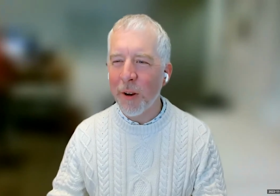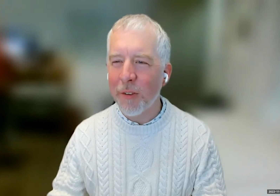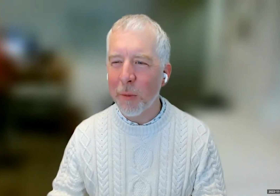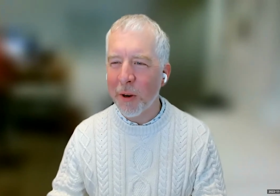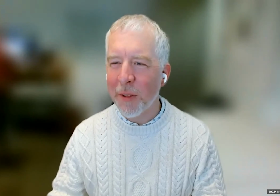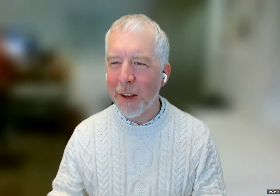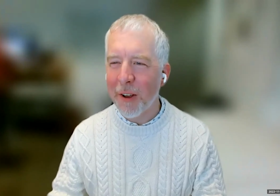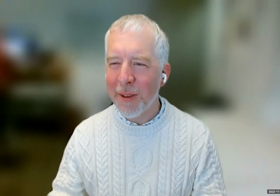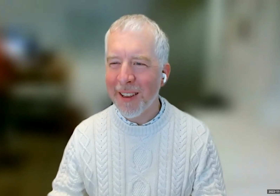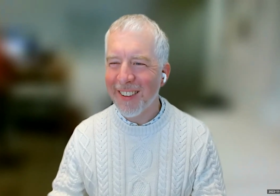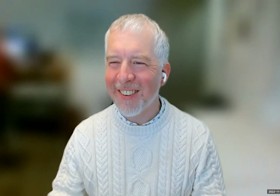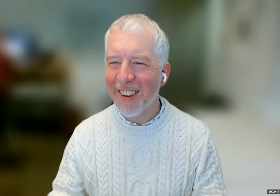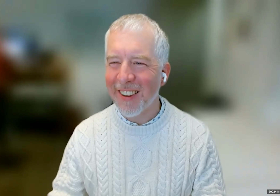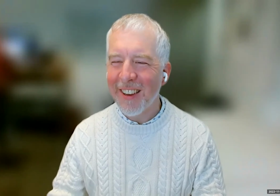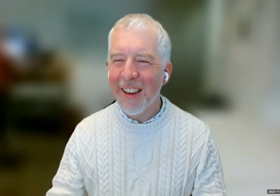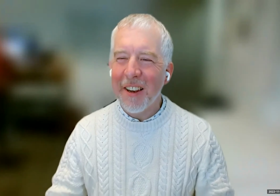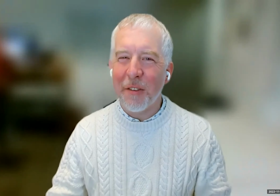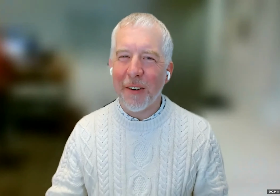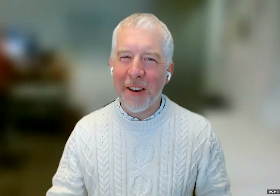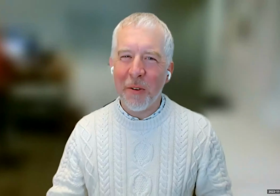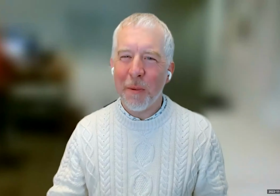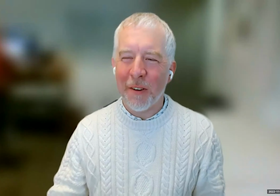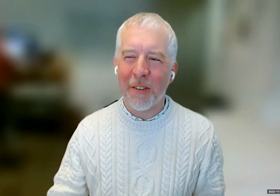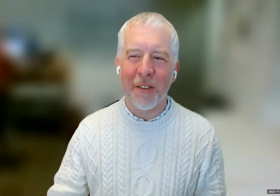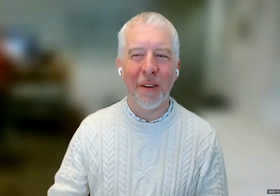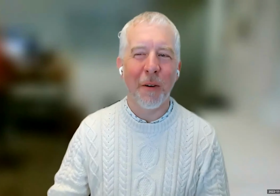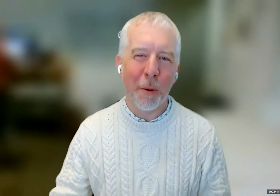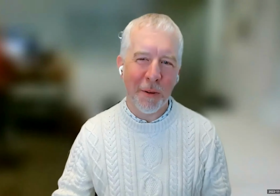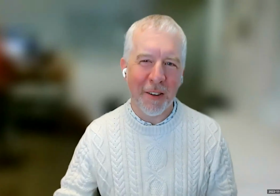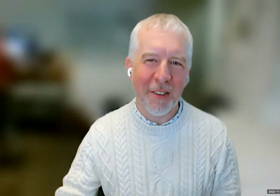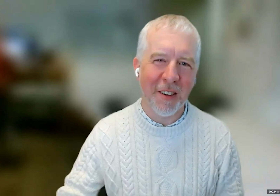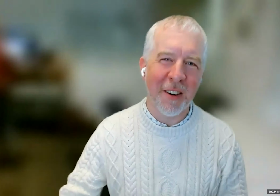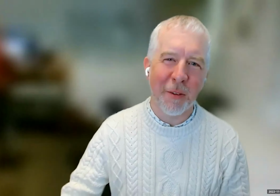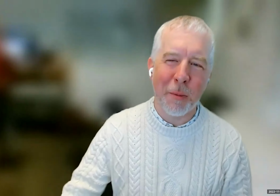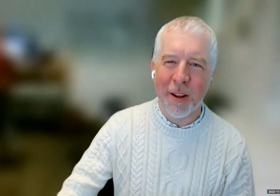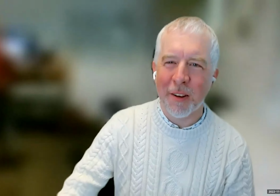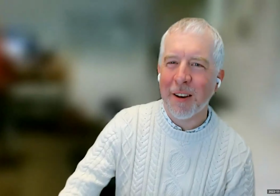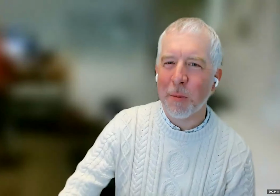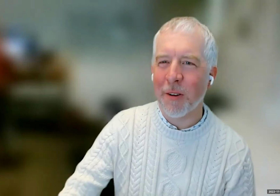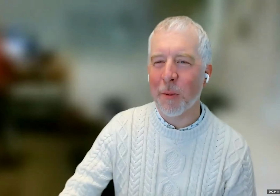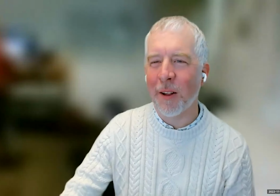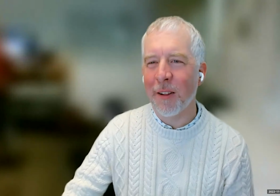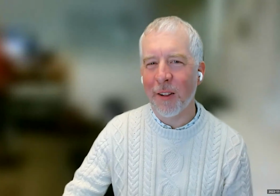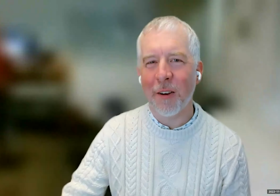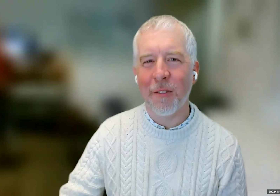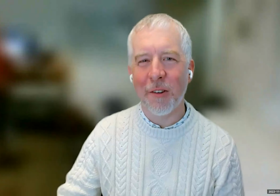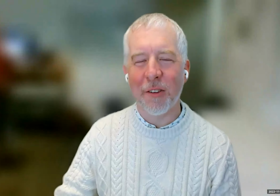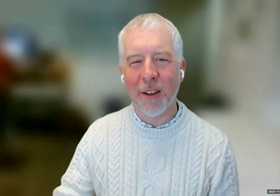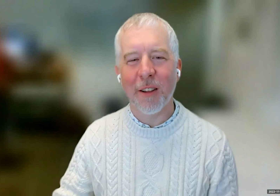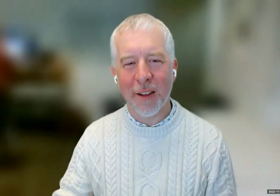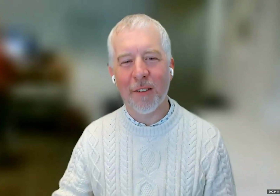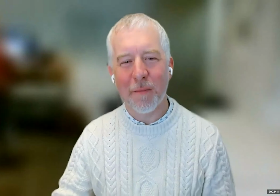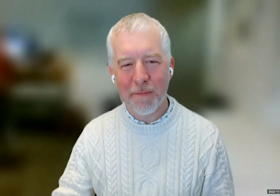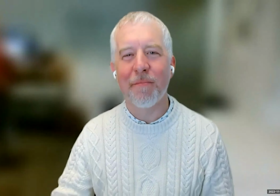I see Bree is familiar with H5P. It's fairly new, but there's incredible potentials in there that we're pretty excited about as well. A lot of